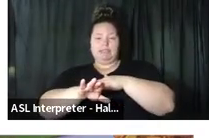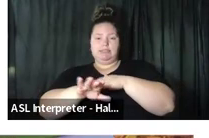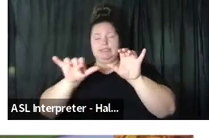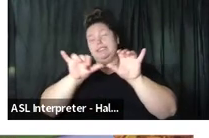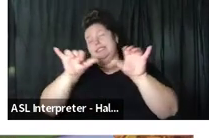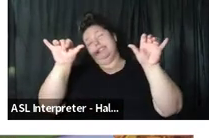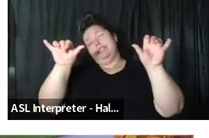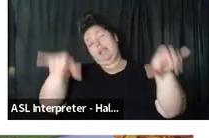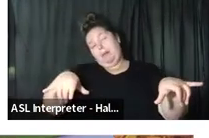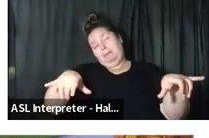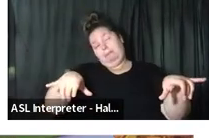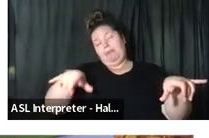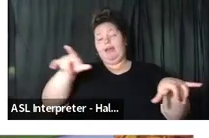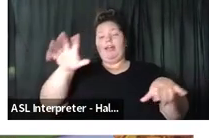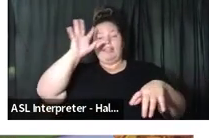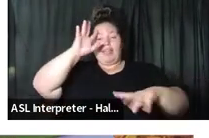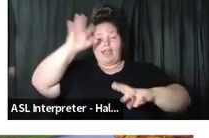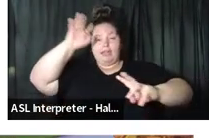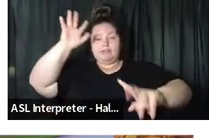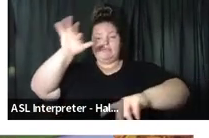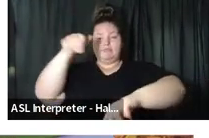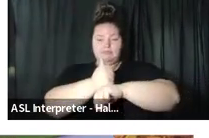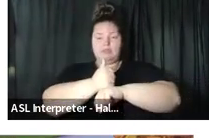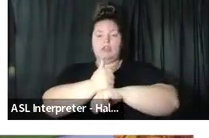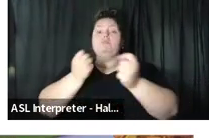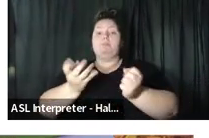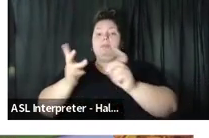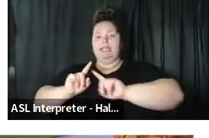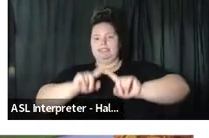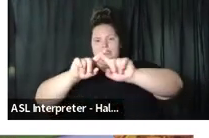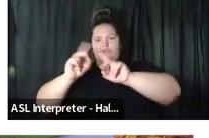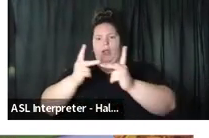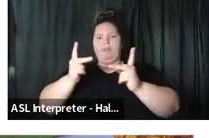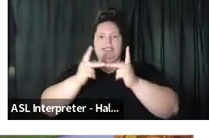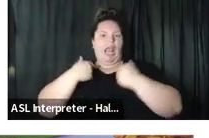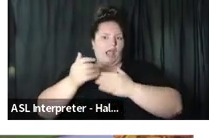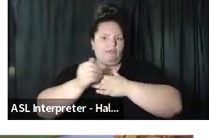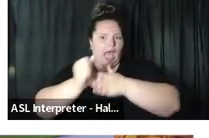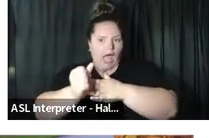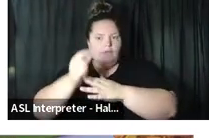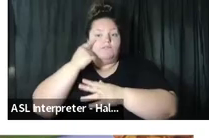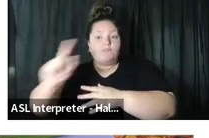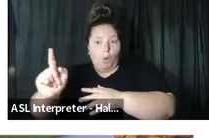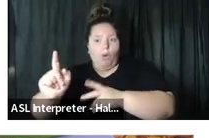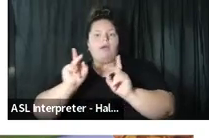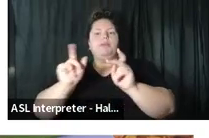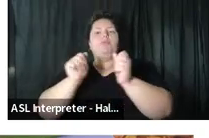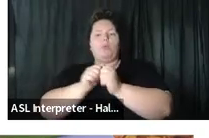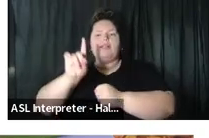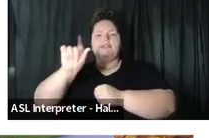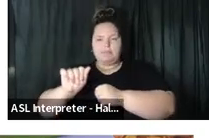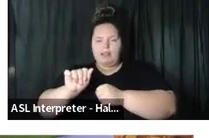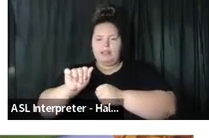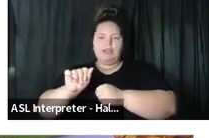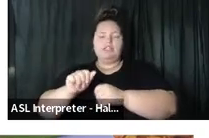system that they create. So a lot of different places, like they have a guide for people with disabilities to be able to access